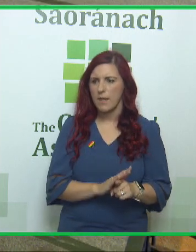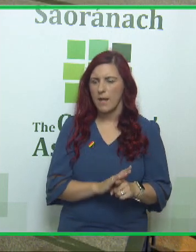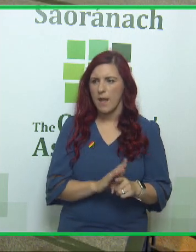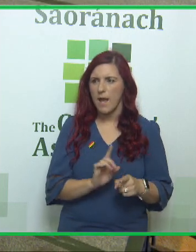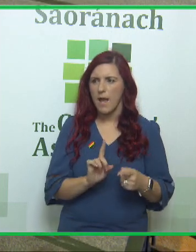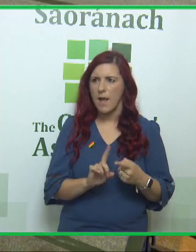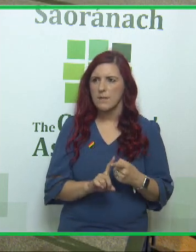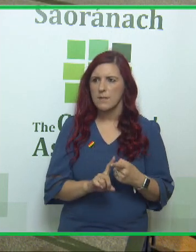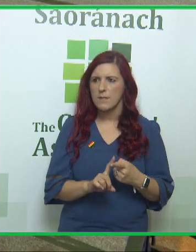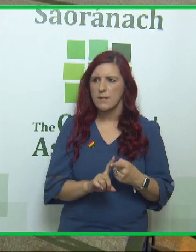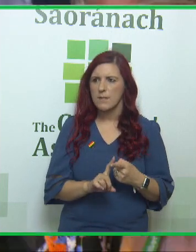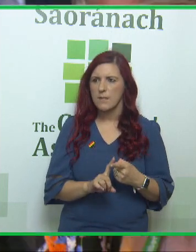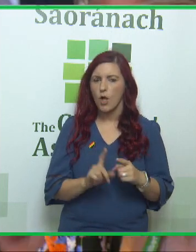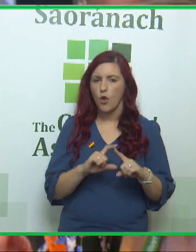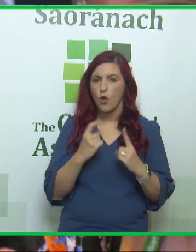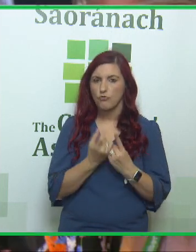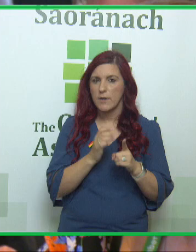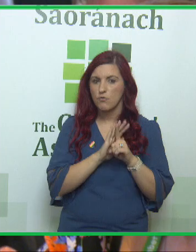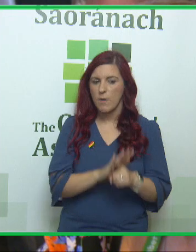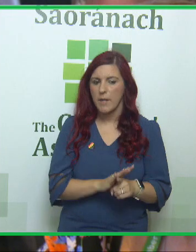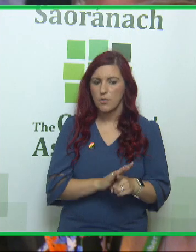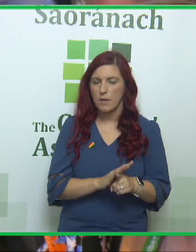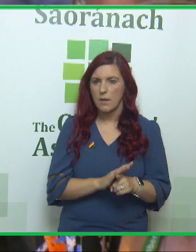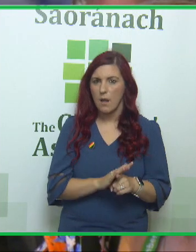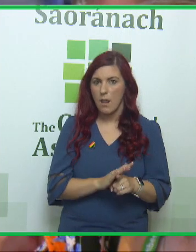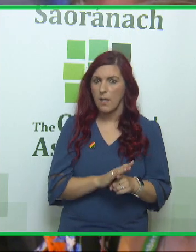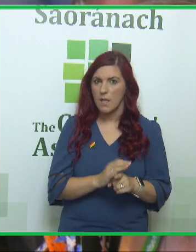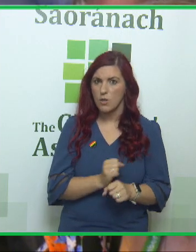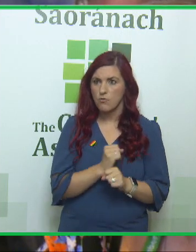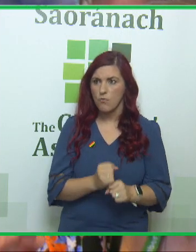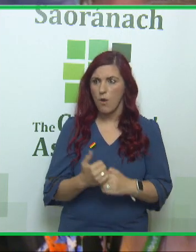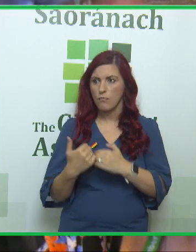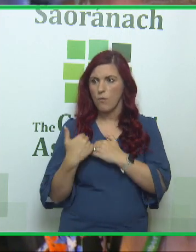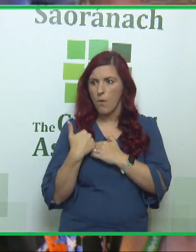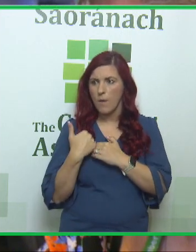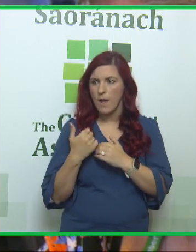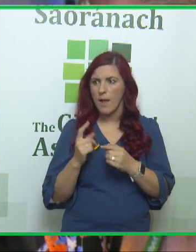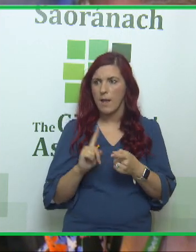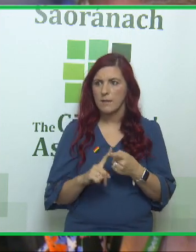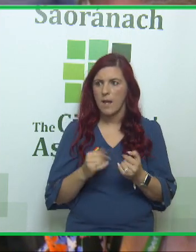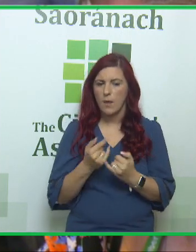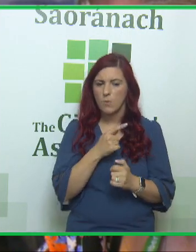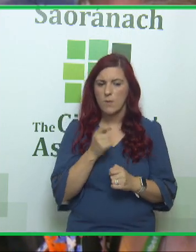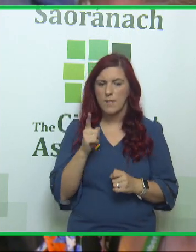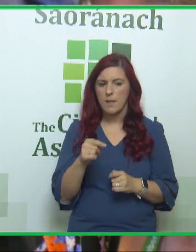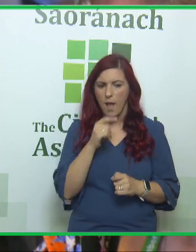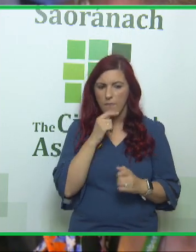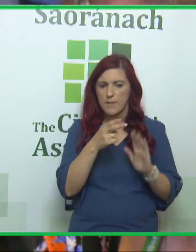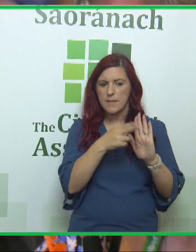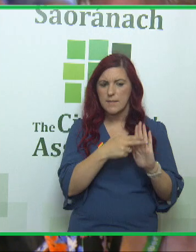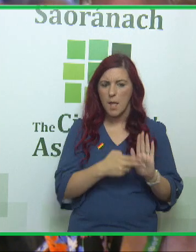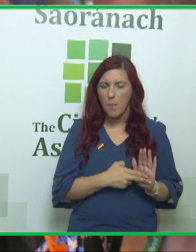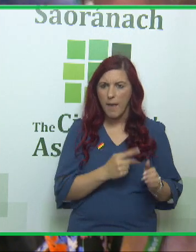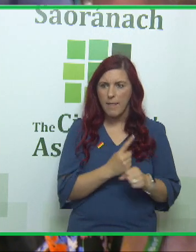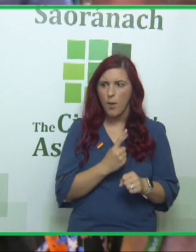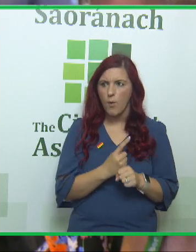unconscious discrimination play? And as Mike said, that there is a stigma that when